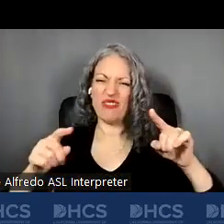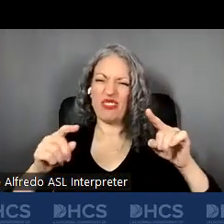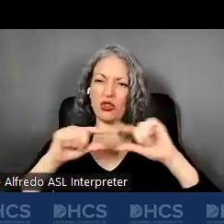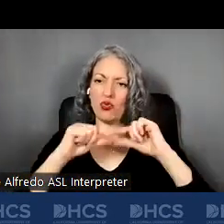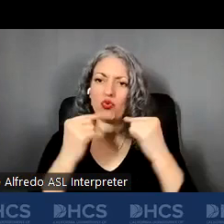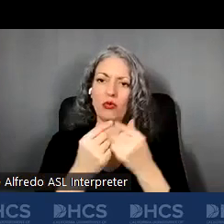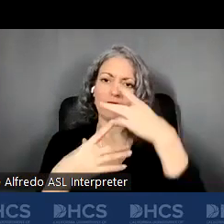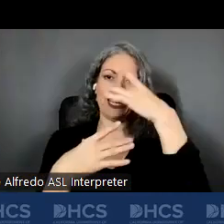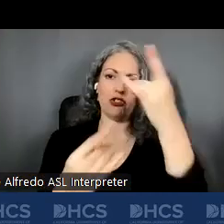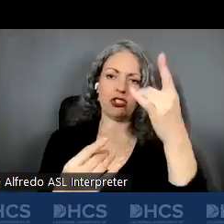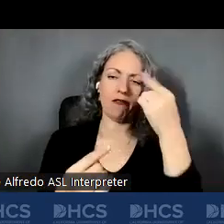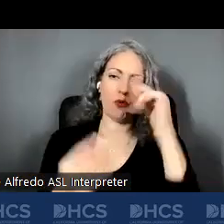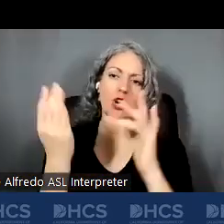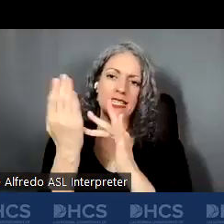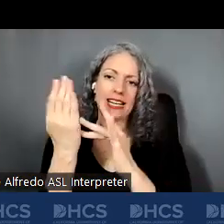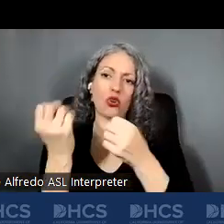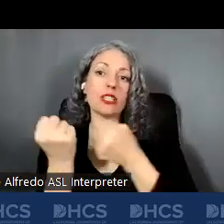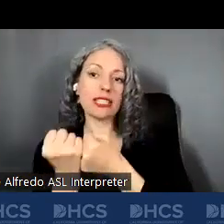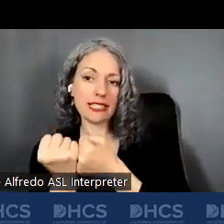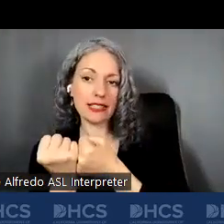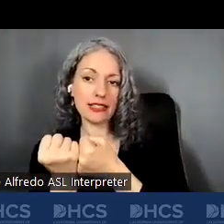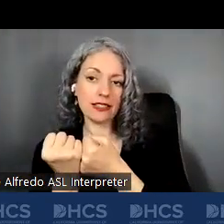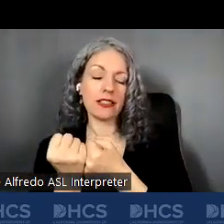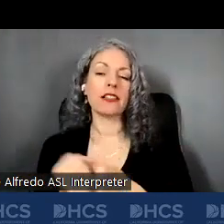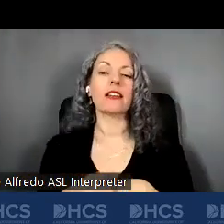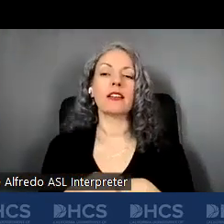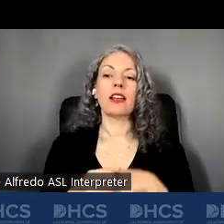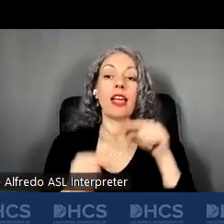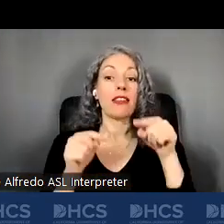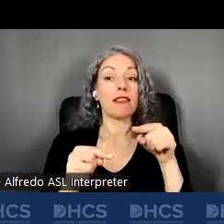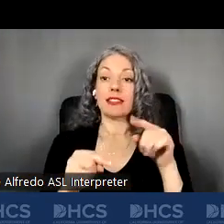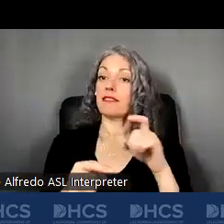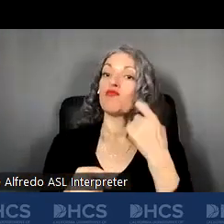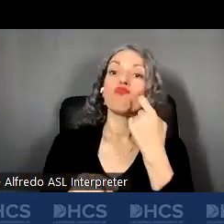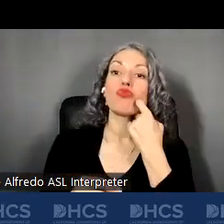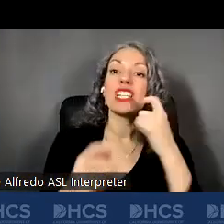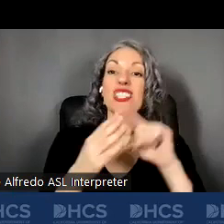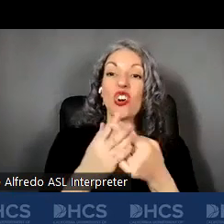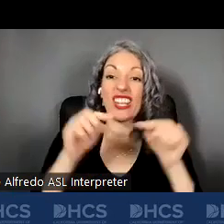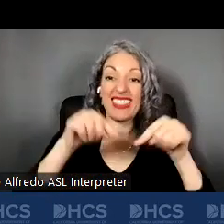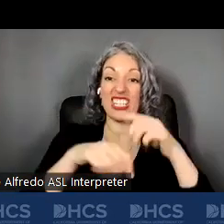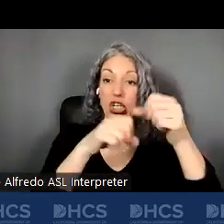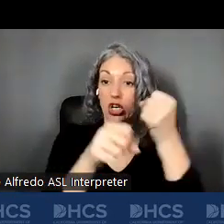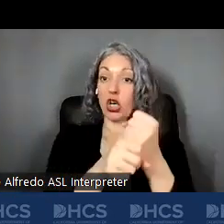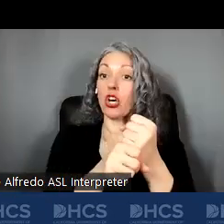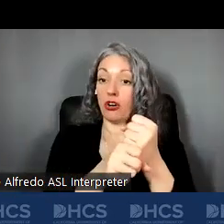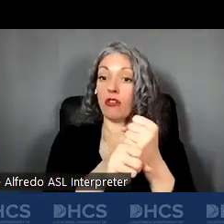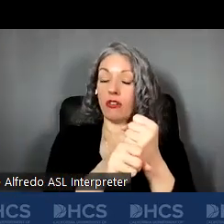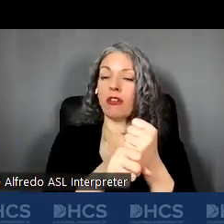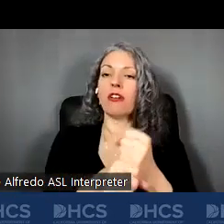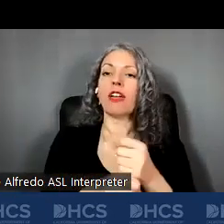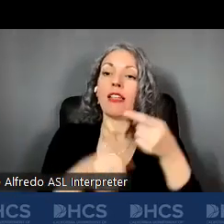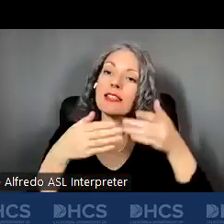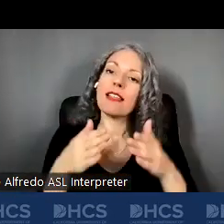getting technical assistance. So this just launched earlier this year as well. And this